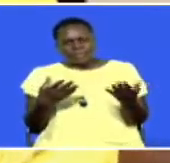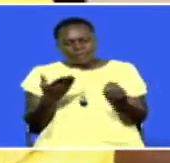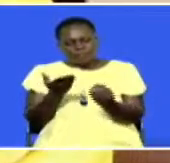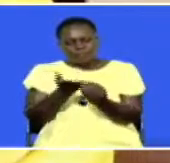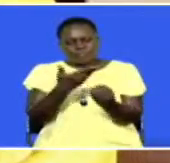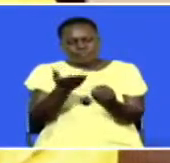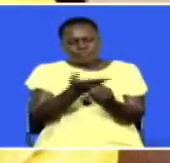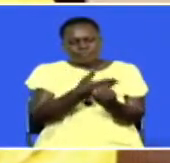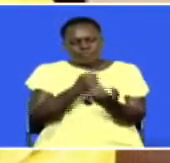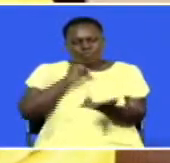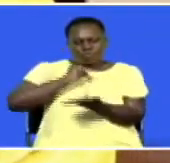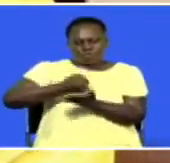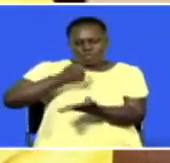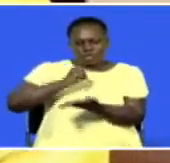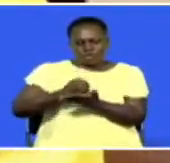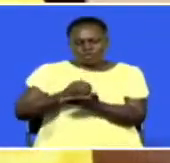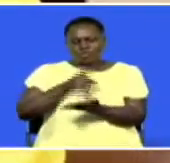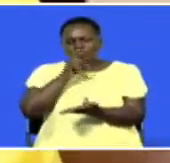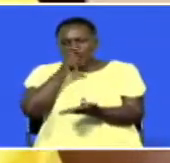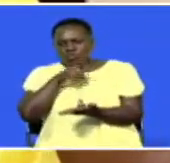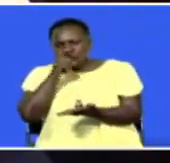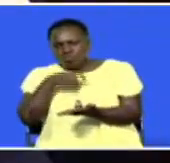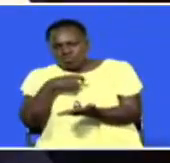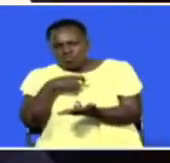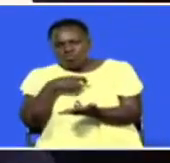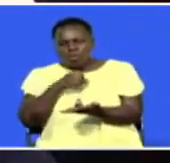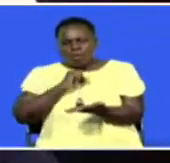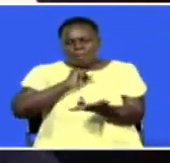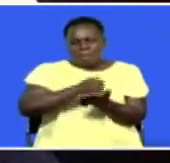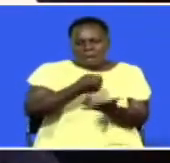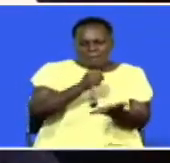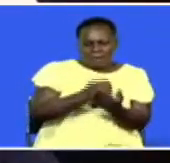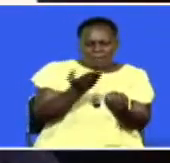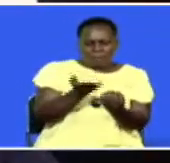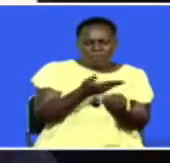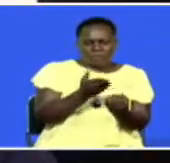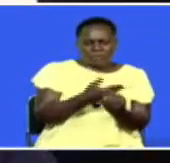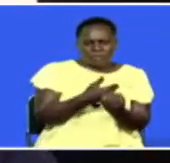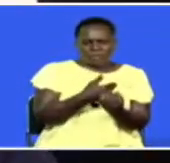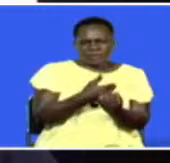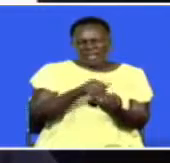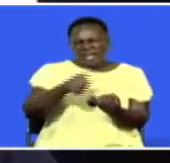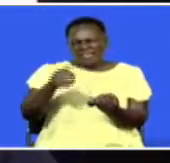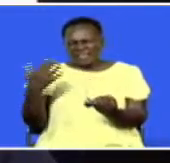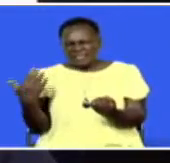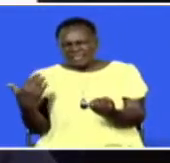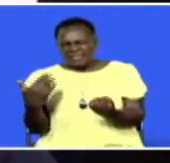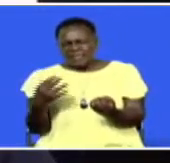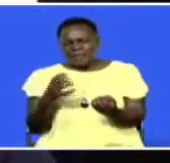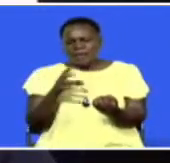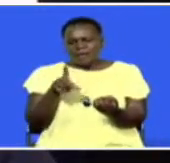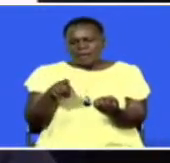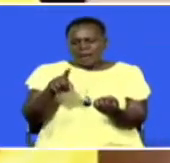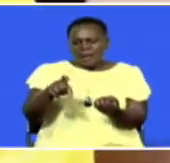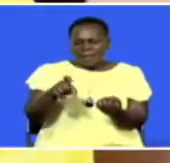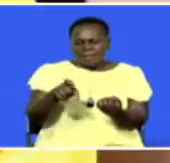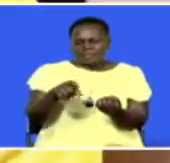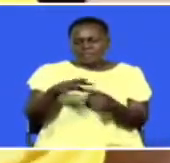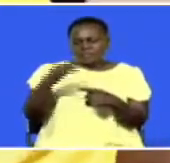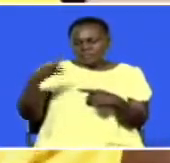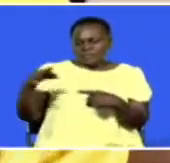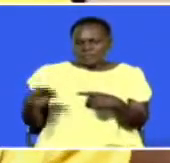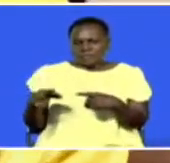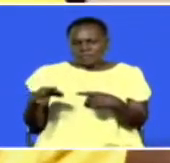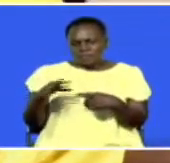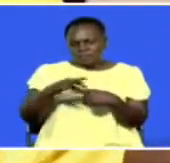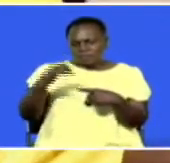chicken, blended chicken, mashed potatoes with mashed lentils, cabbage,